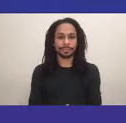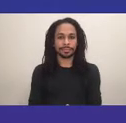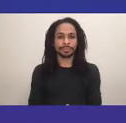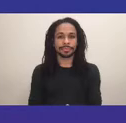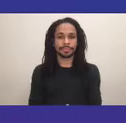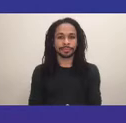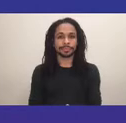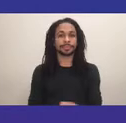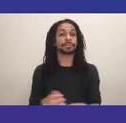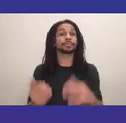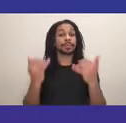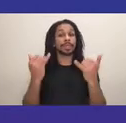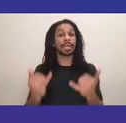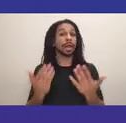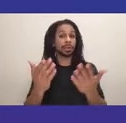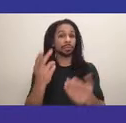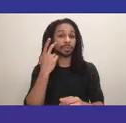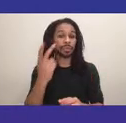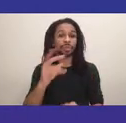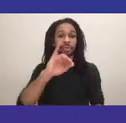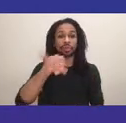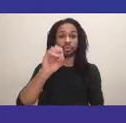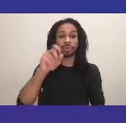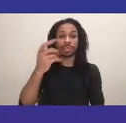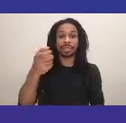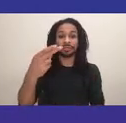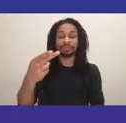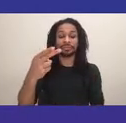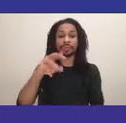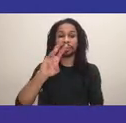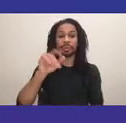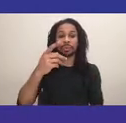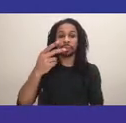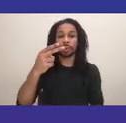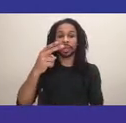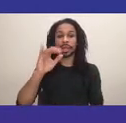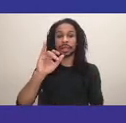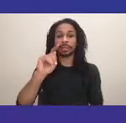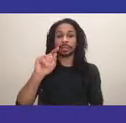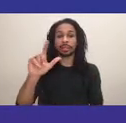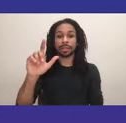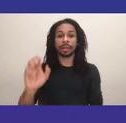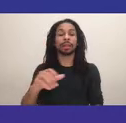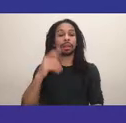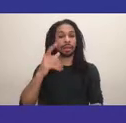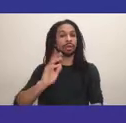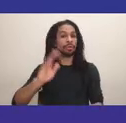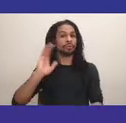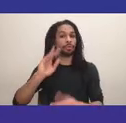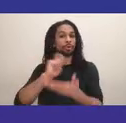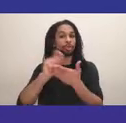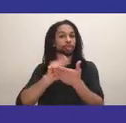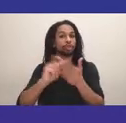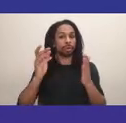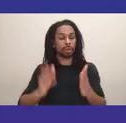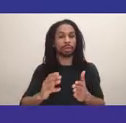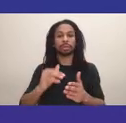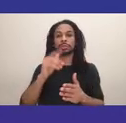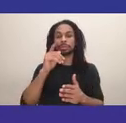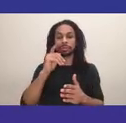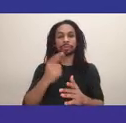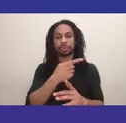And here's Joseph Whittle, a photojournalist who highlights a lot of stories all over Turtle